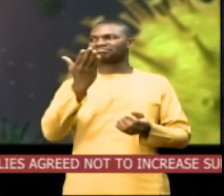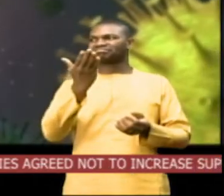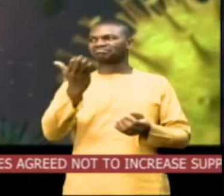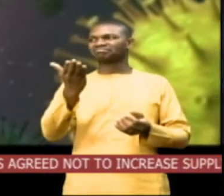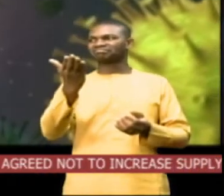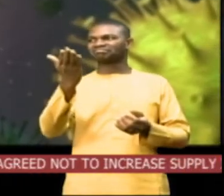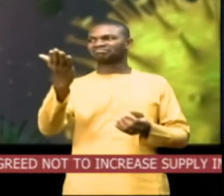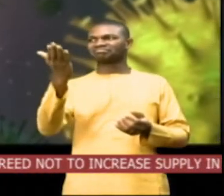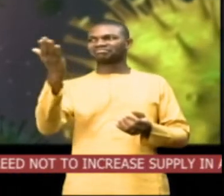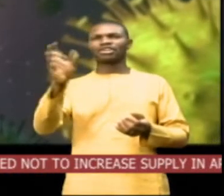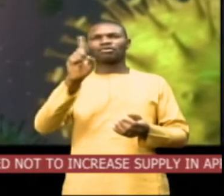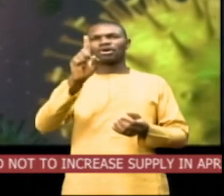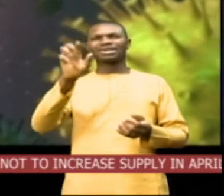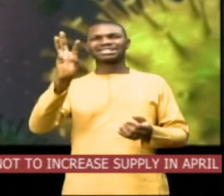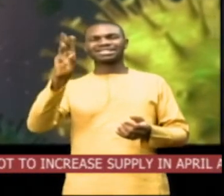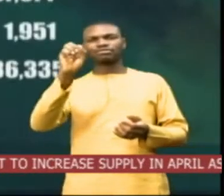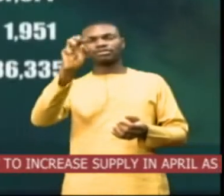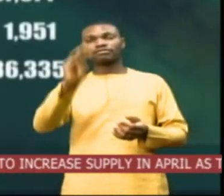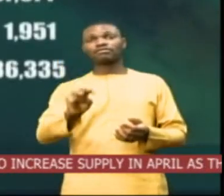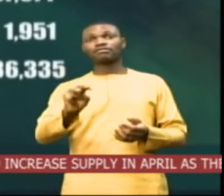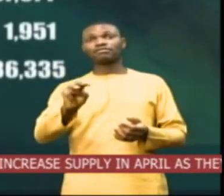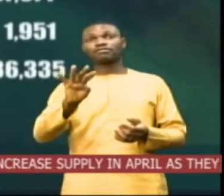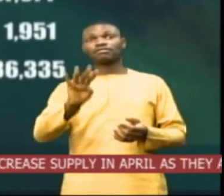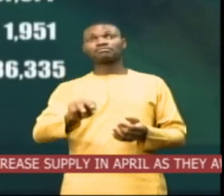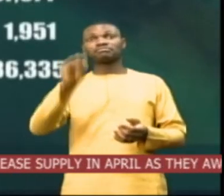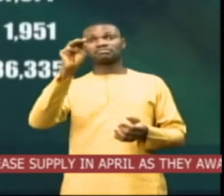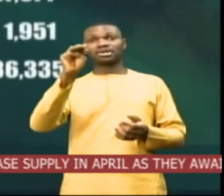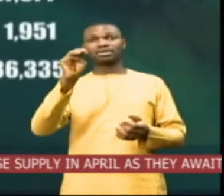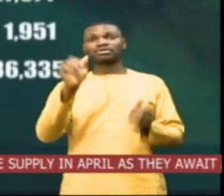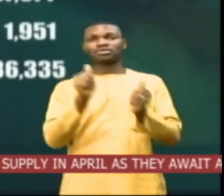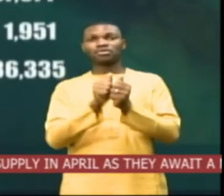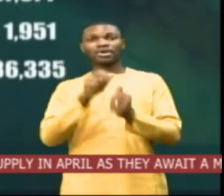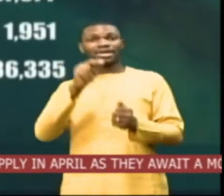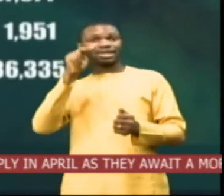116.4 million, with Nigeria reporting